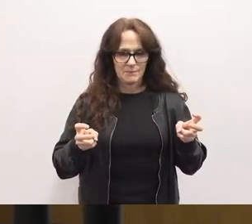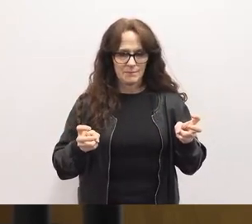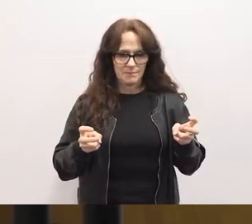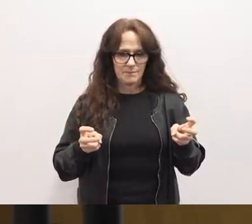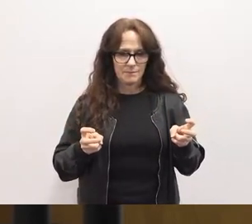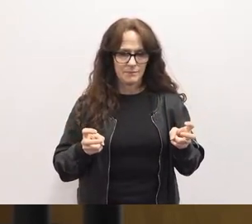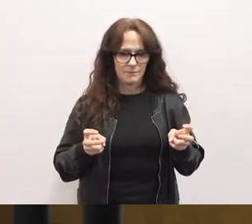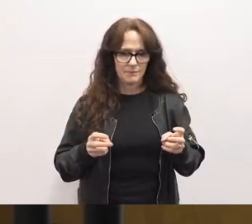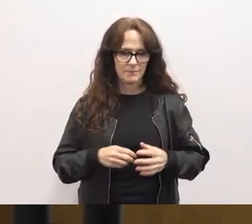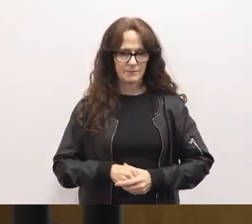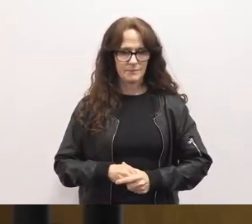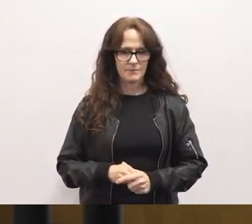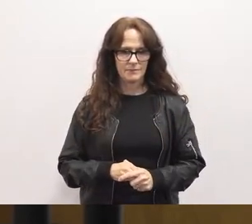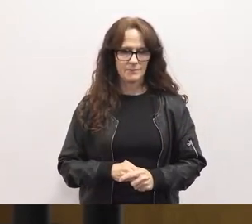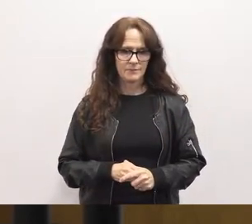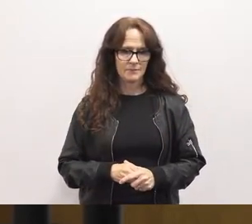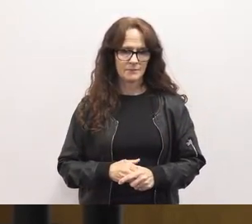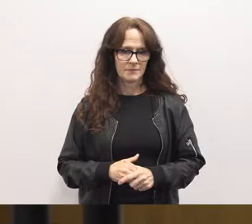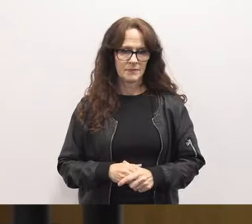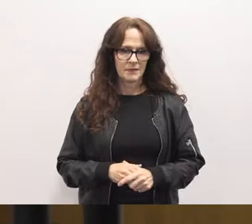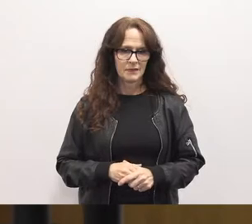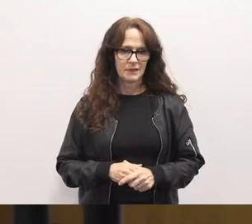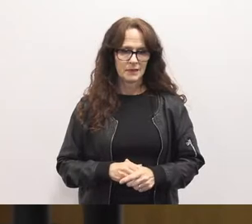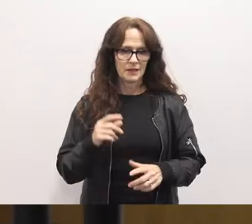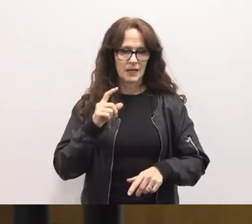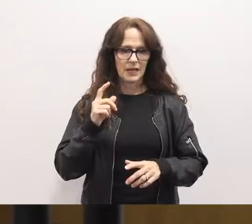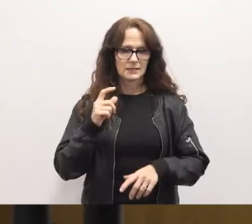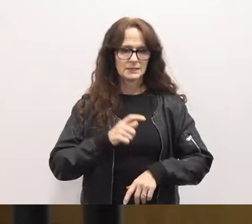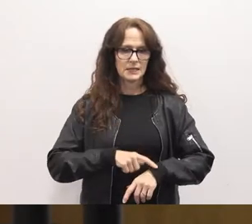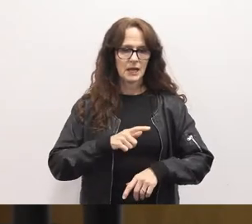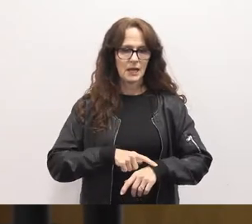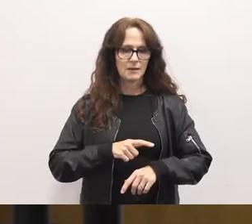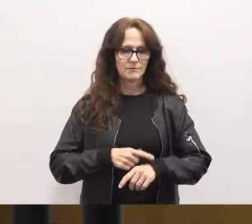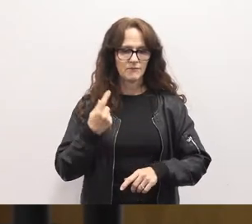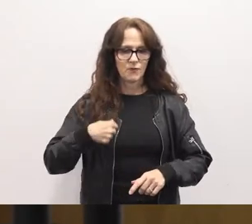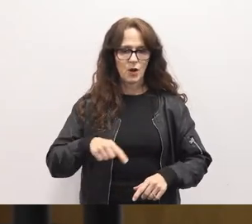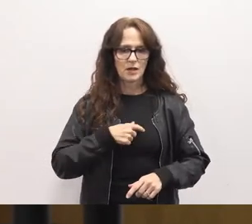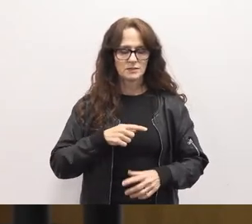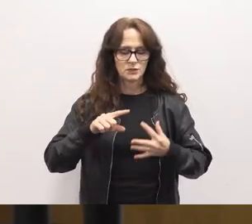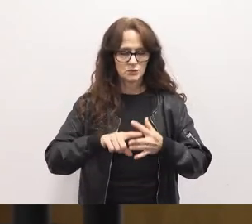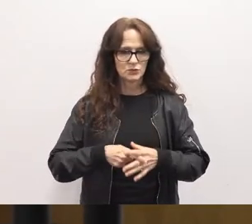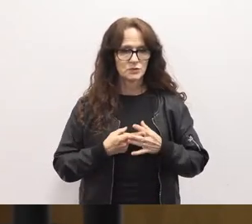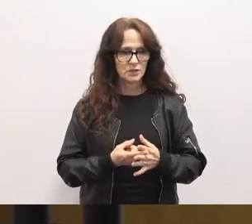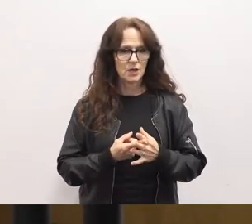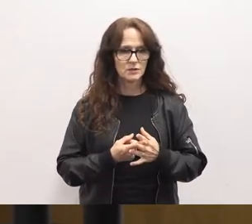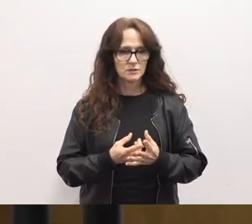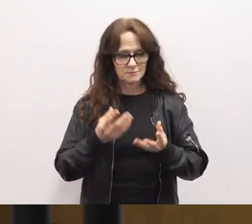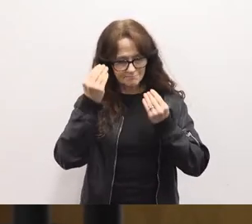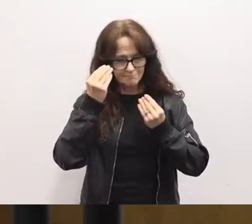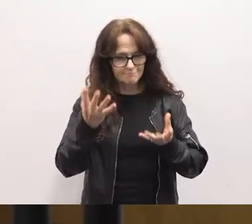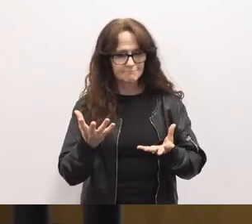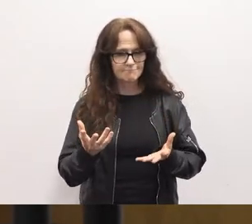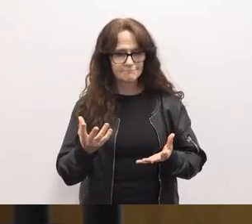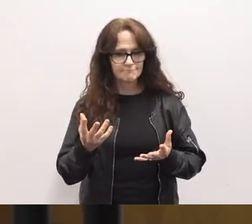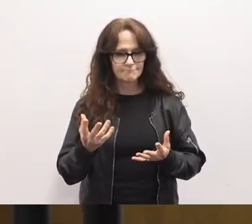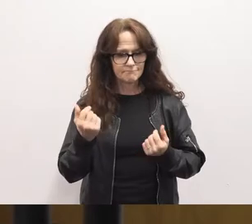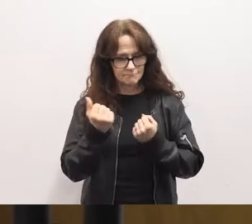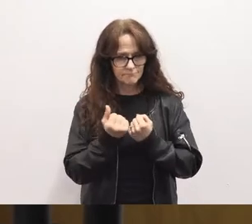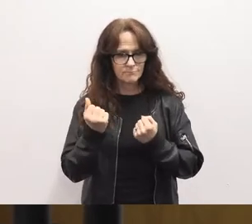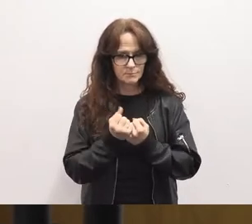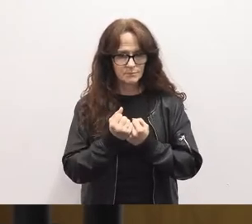due respect, it is time for us to start to step up. And so I'm asking the